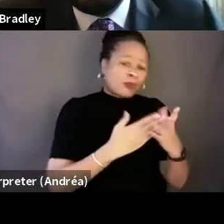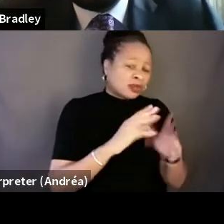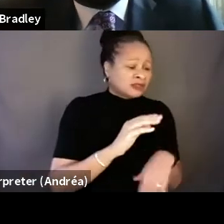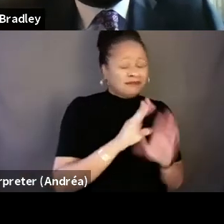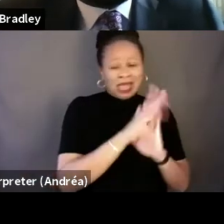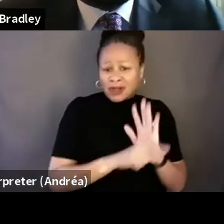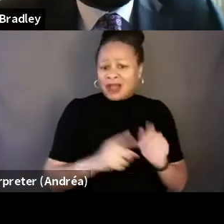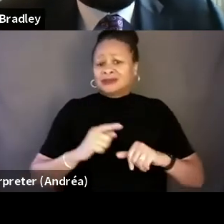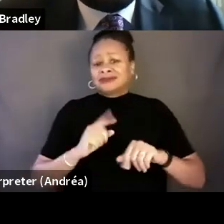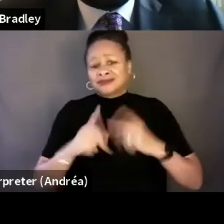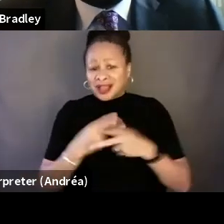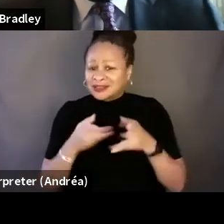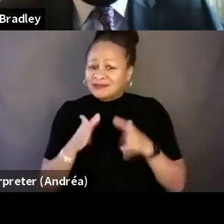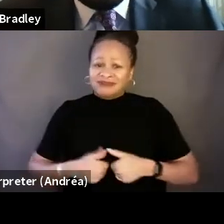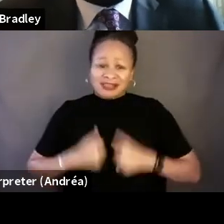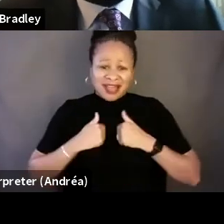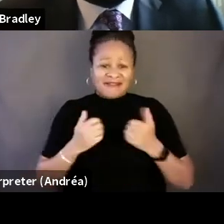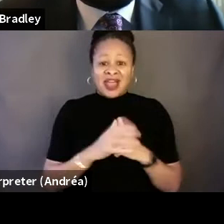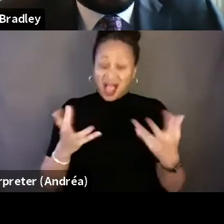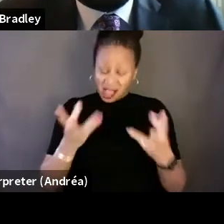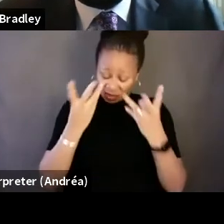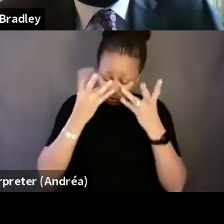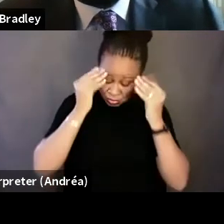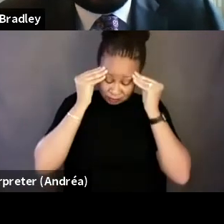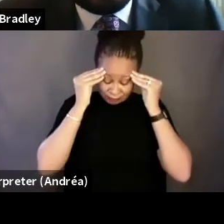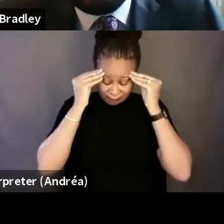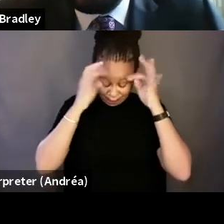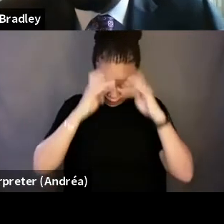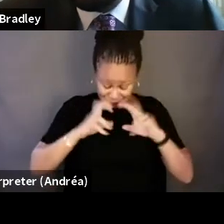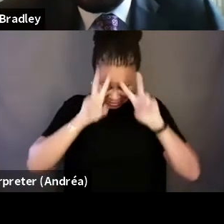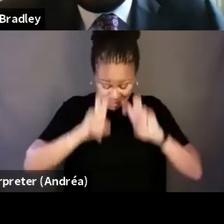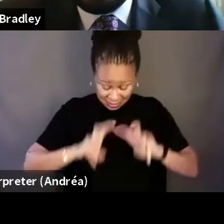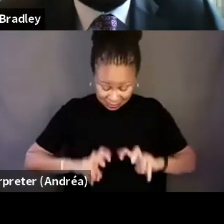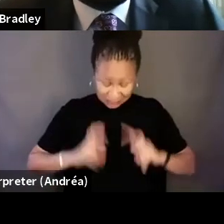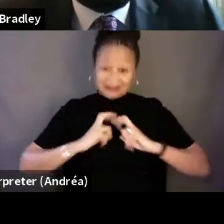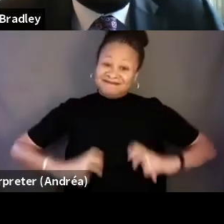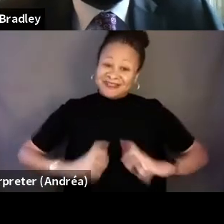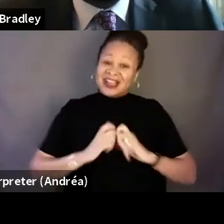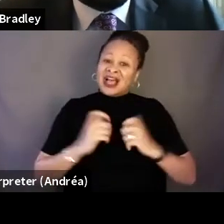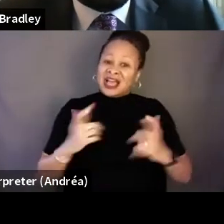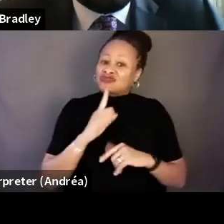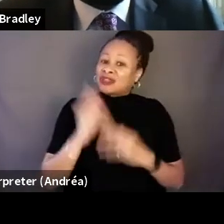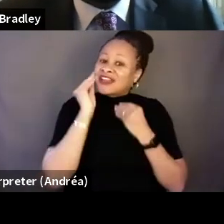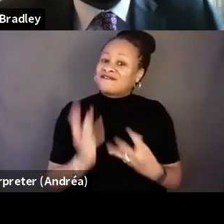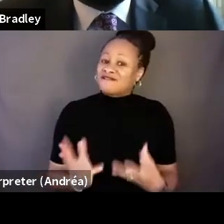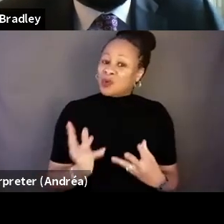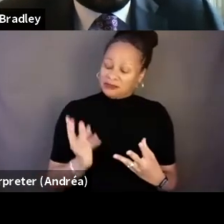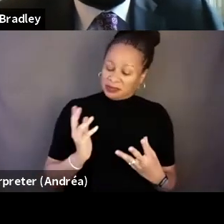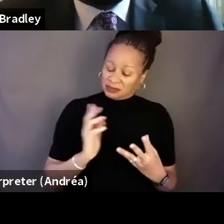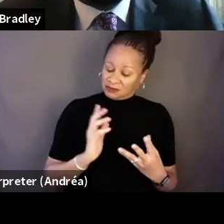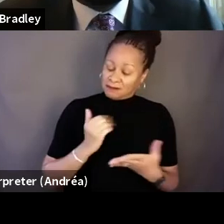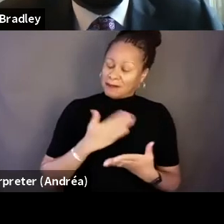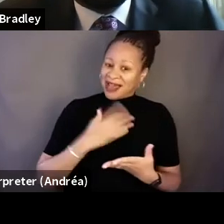backgrounds. And I digest that, and I look at it, and I process it. And I think it informs my thinking, and it